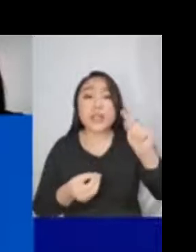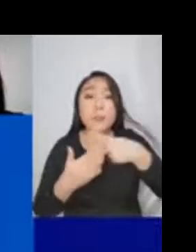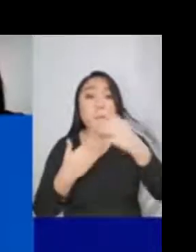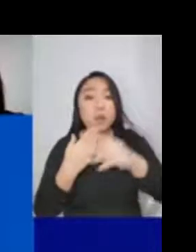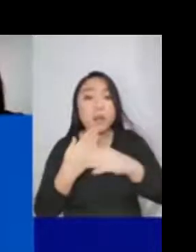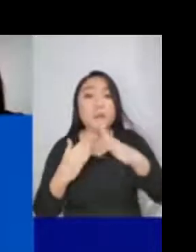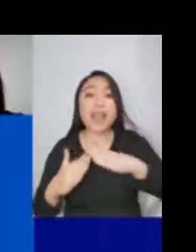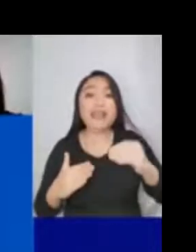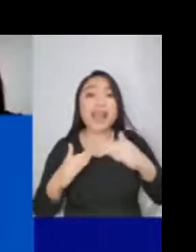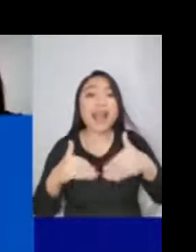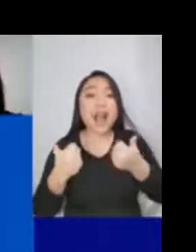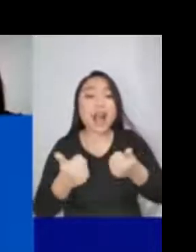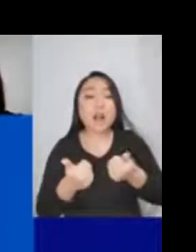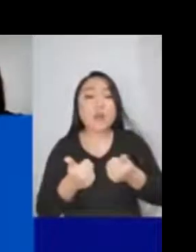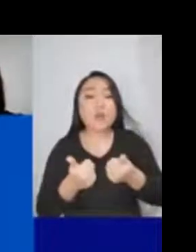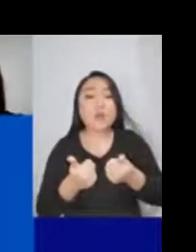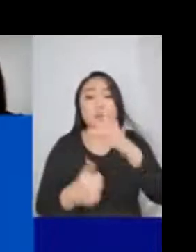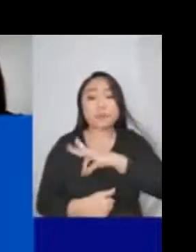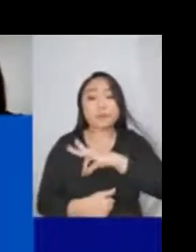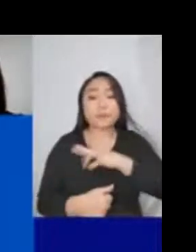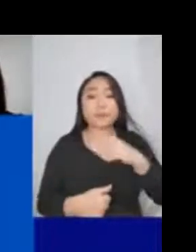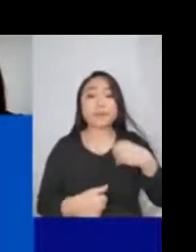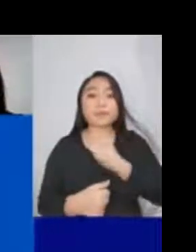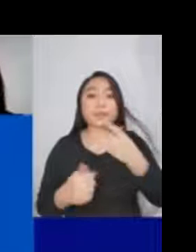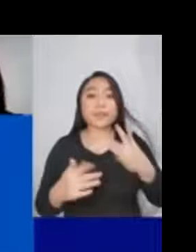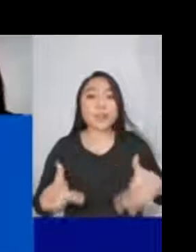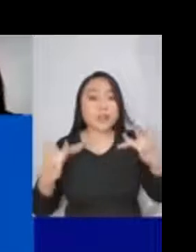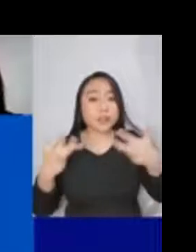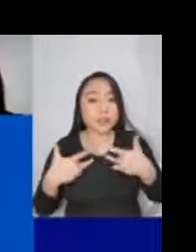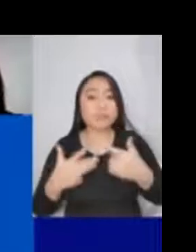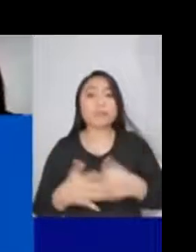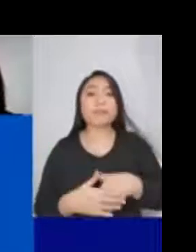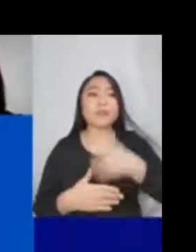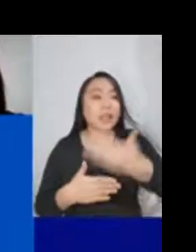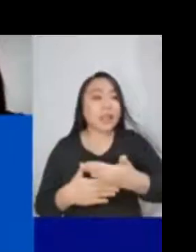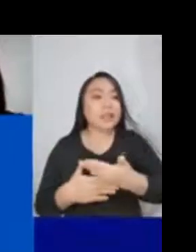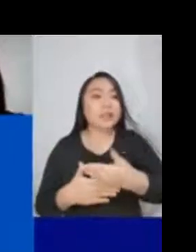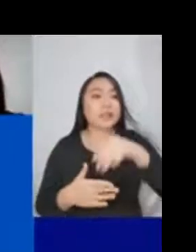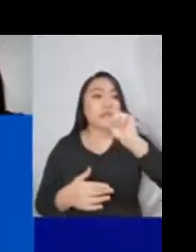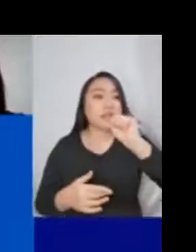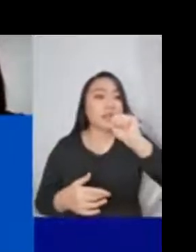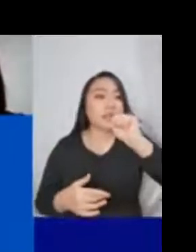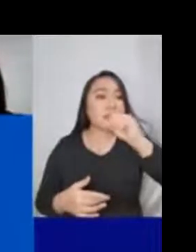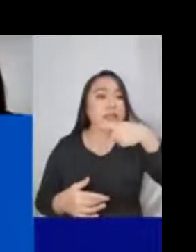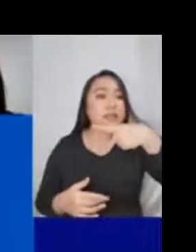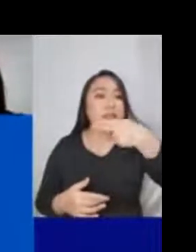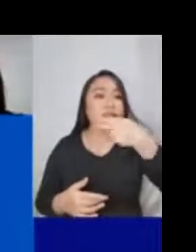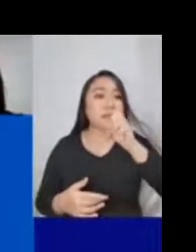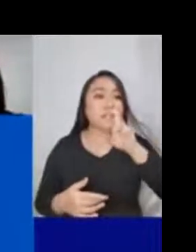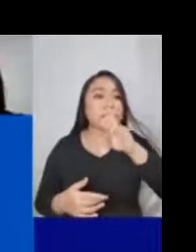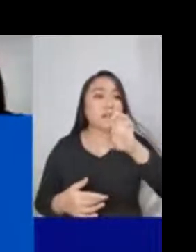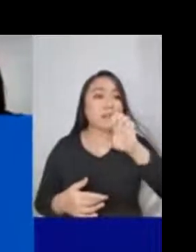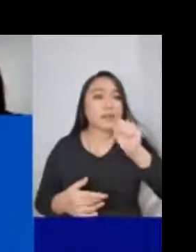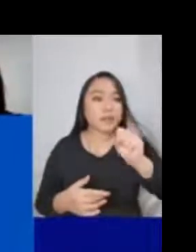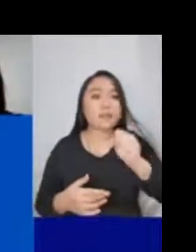on DOST's various programs and how these have benefited our daily lives. Next is SPEARS, or